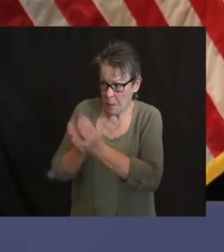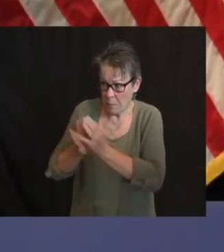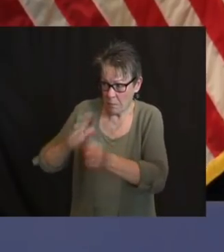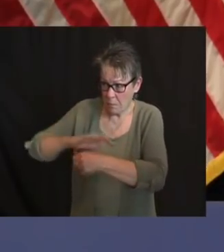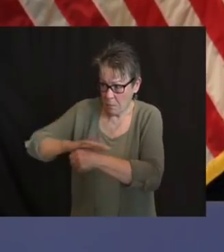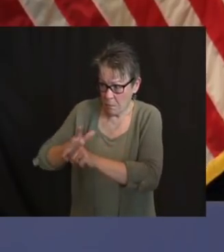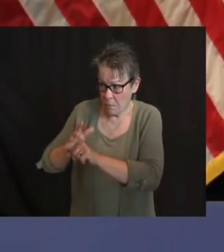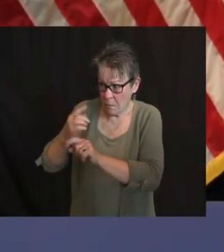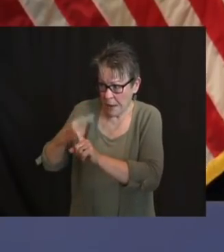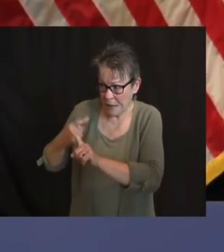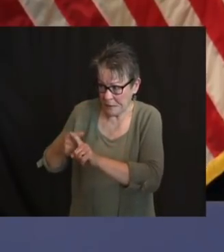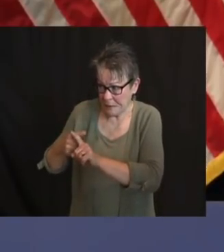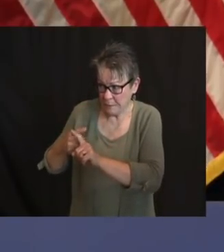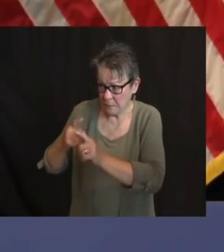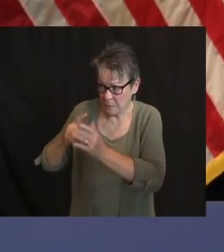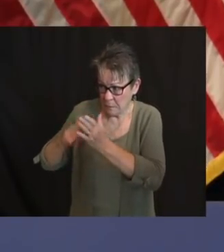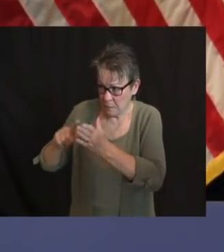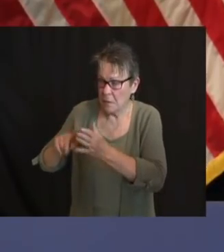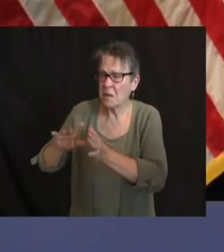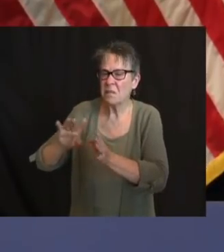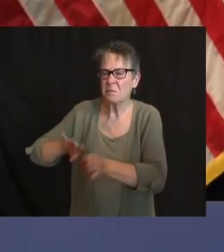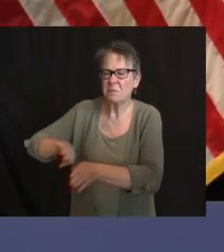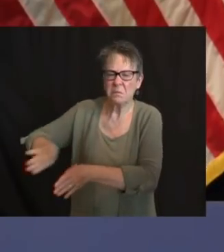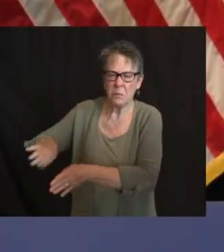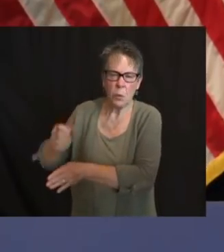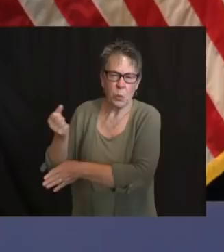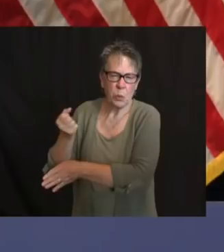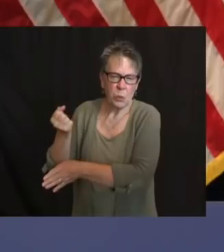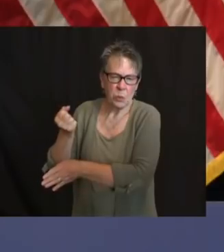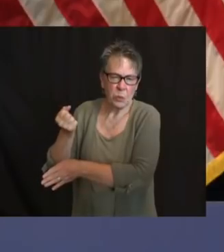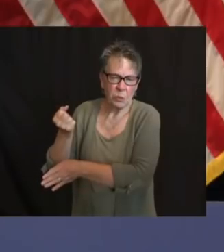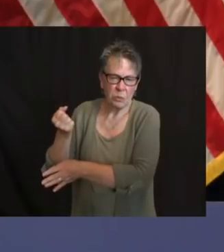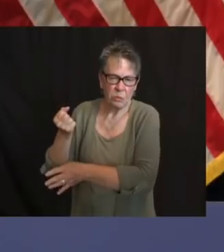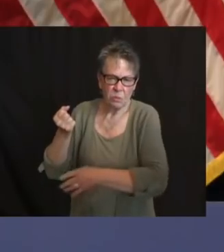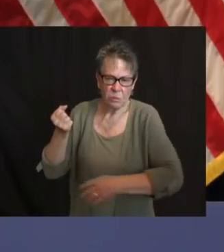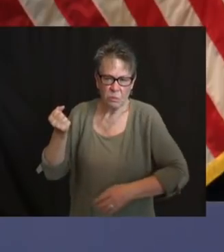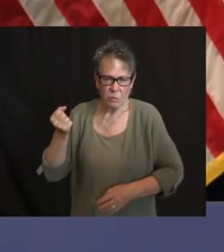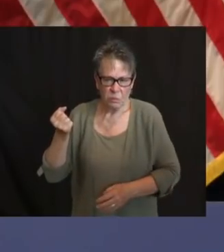a obligation, this notion of common sense for the common good.